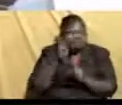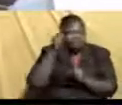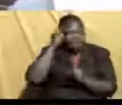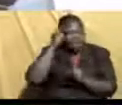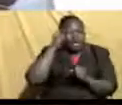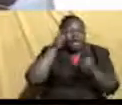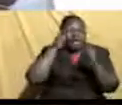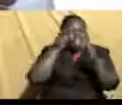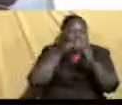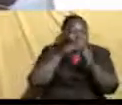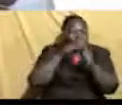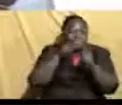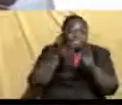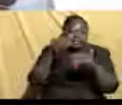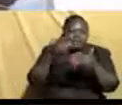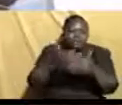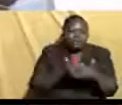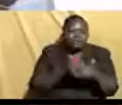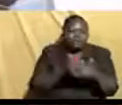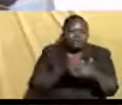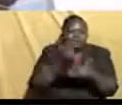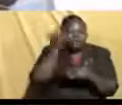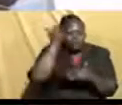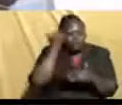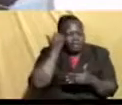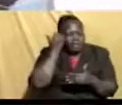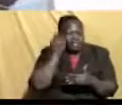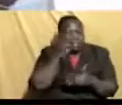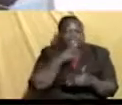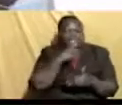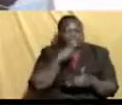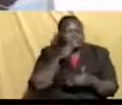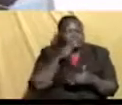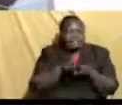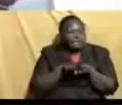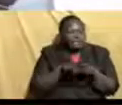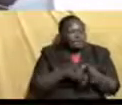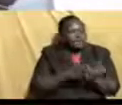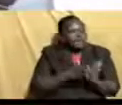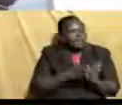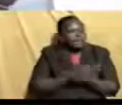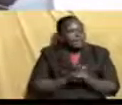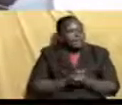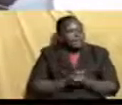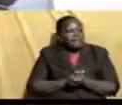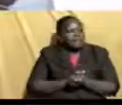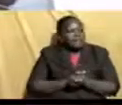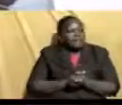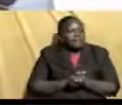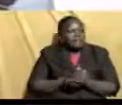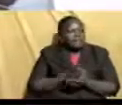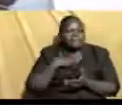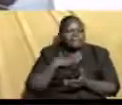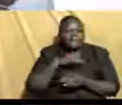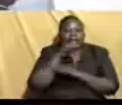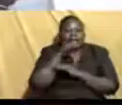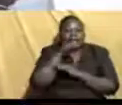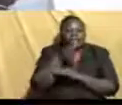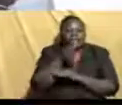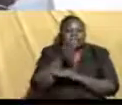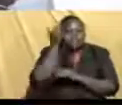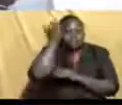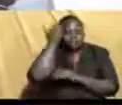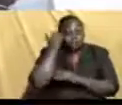the facts are brought before a court, claiming that it has been read in this manner or applied in this manner. So I'm asking this court